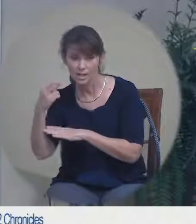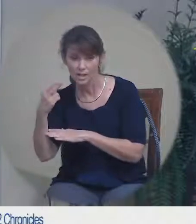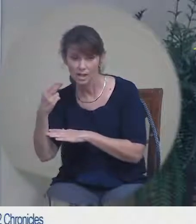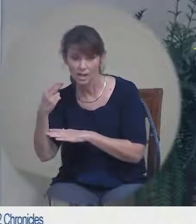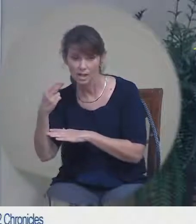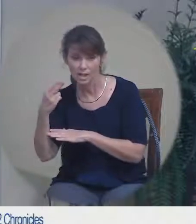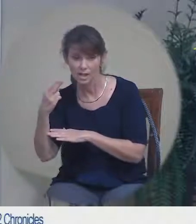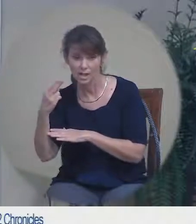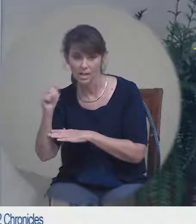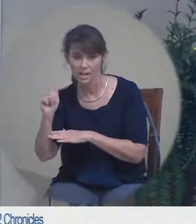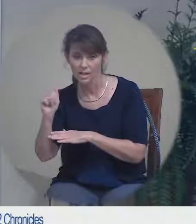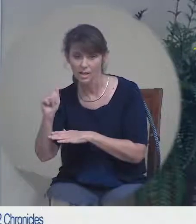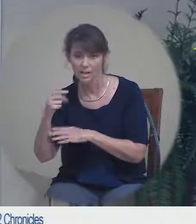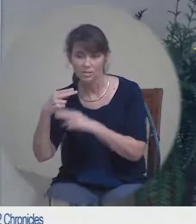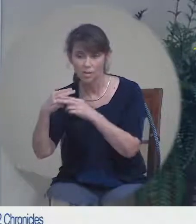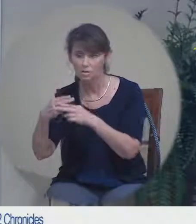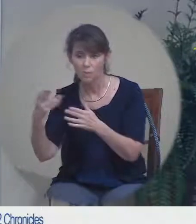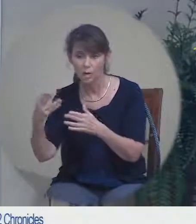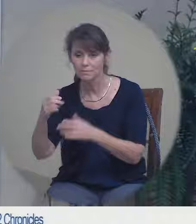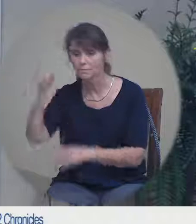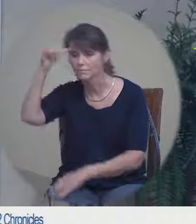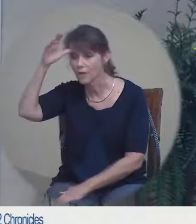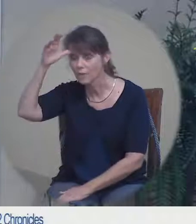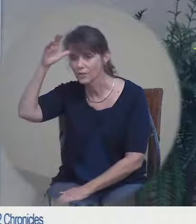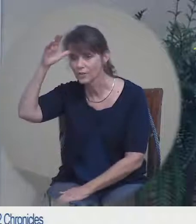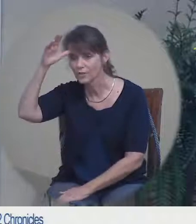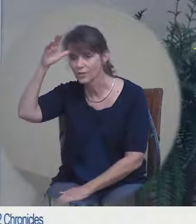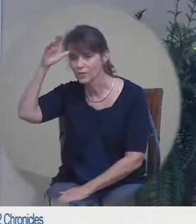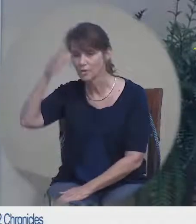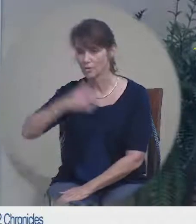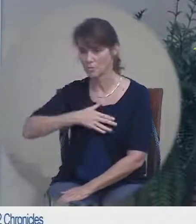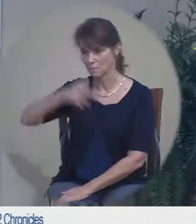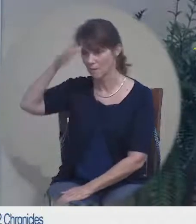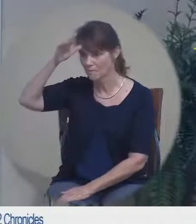Father. Look at verse 14. As Matt said, my